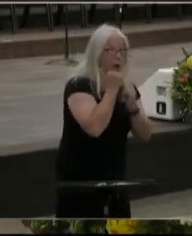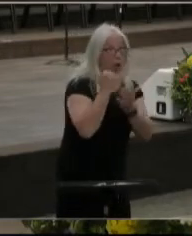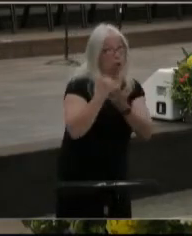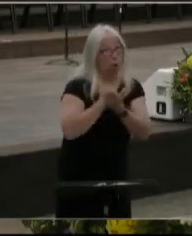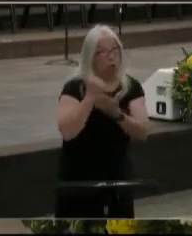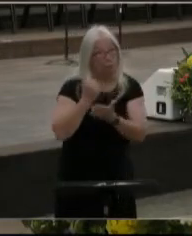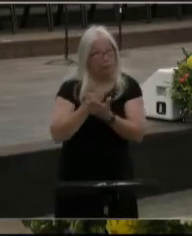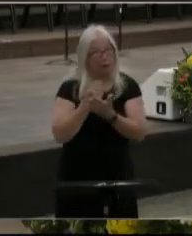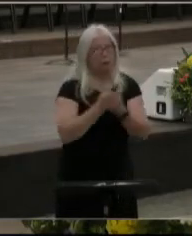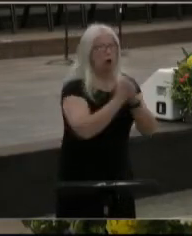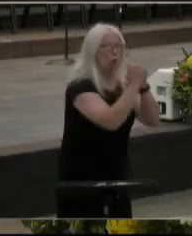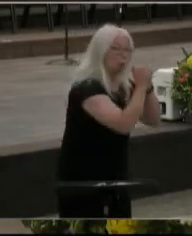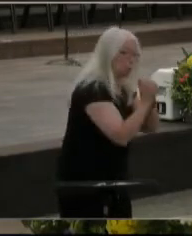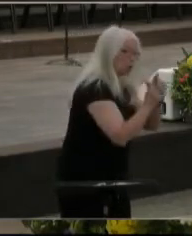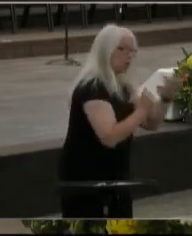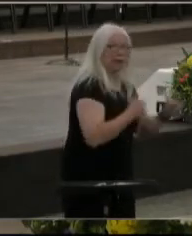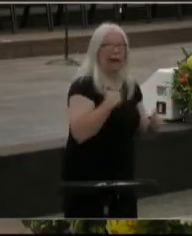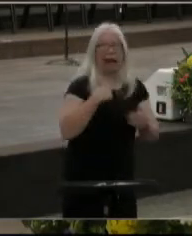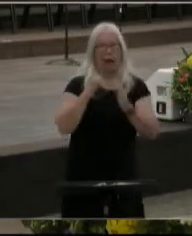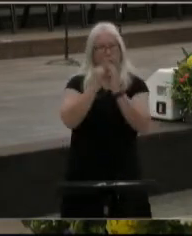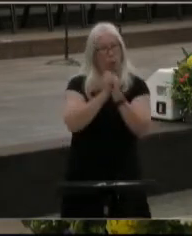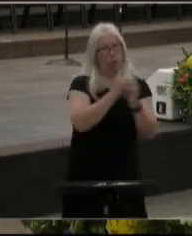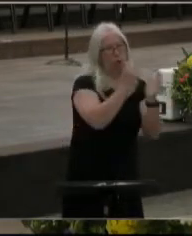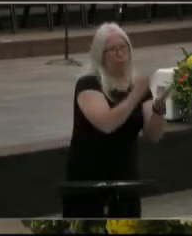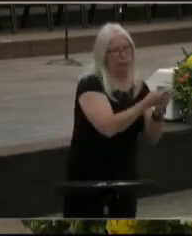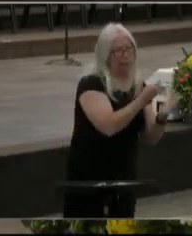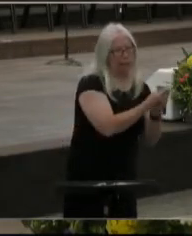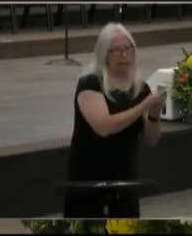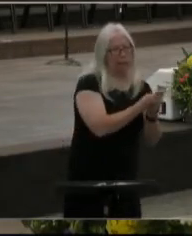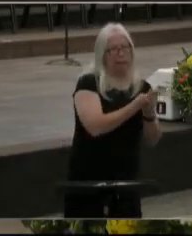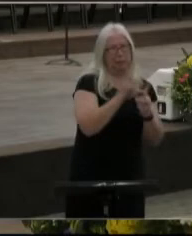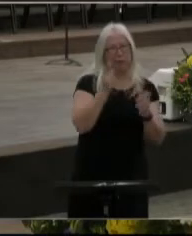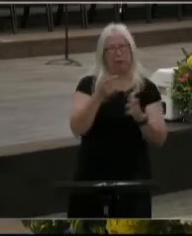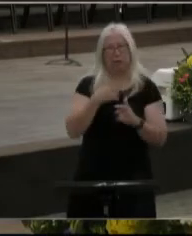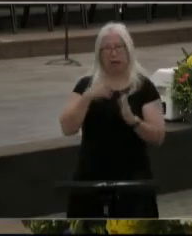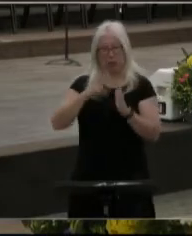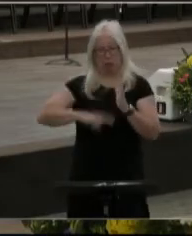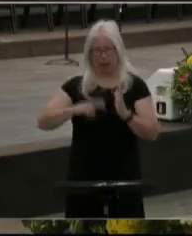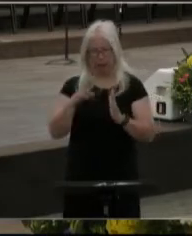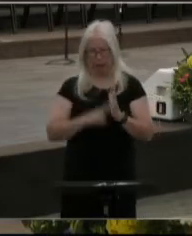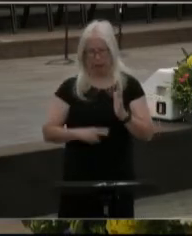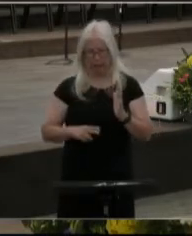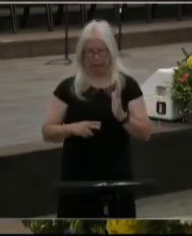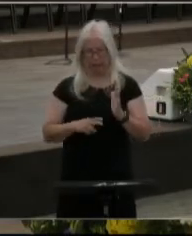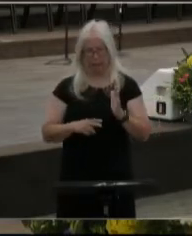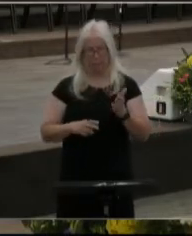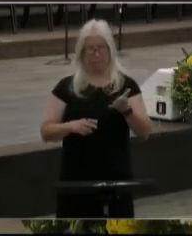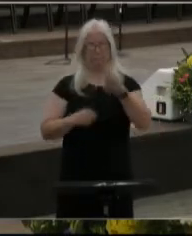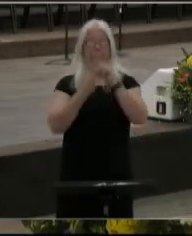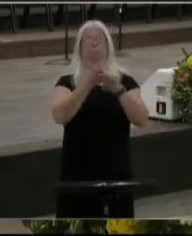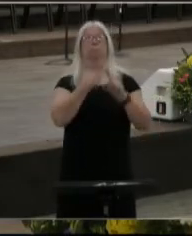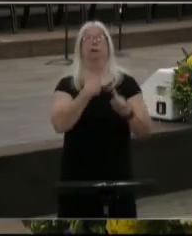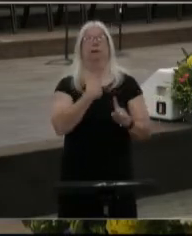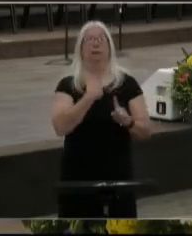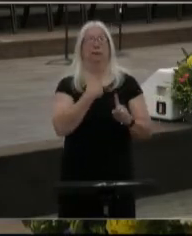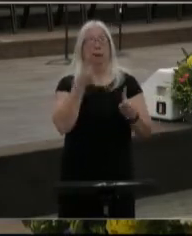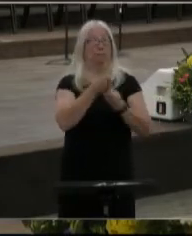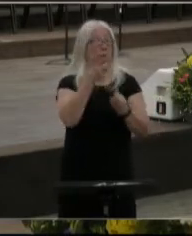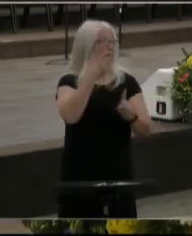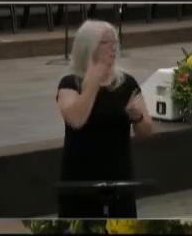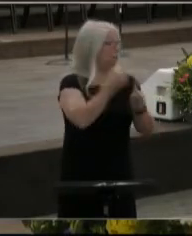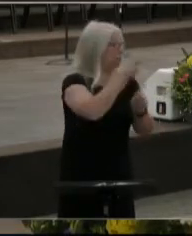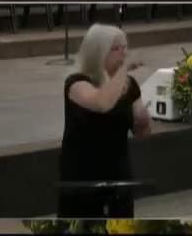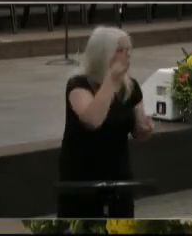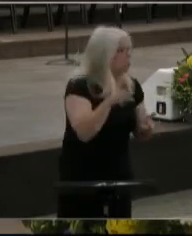earn money. It's wrong to worship it. I don't worship money. I don't worship money. I want to give you something I read that slapped me. And I don't want it to slap